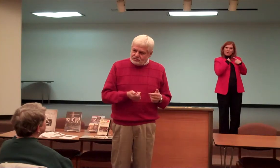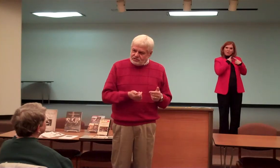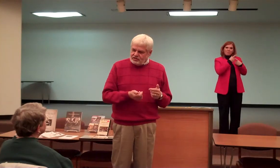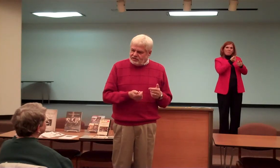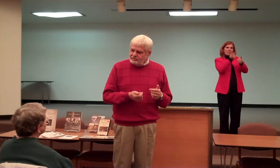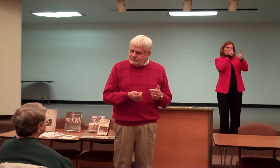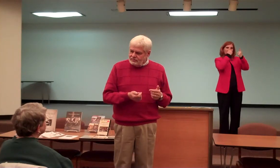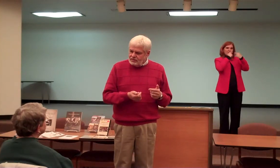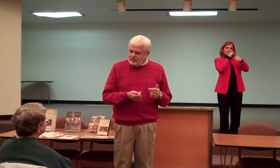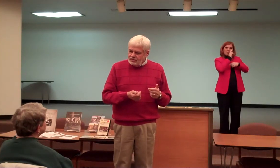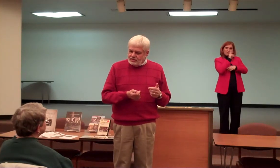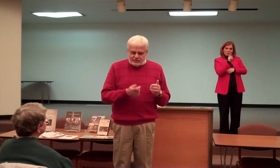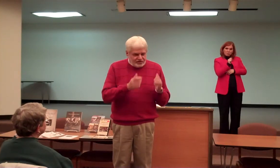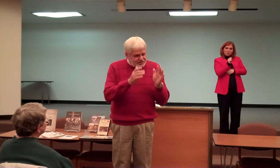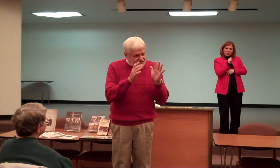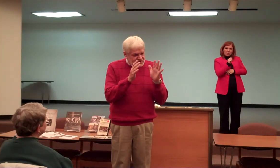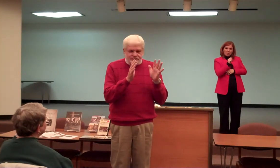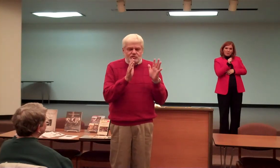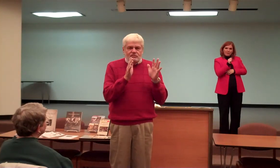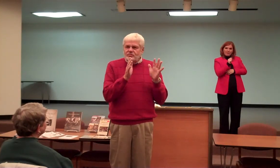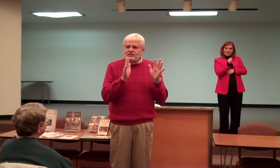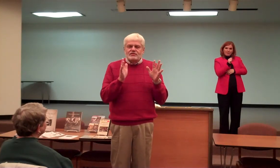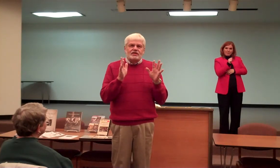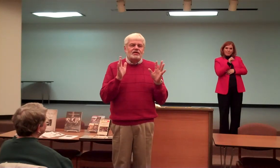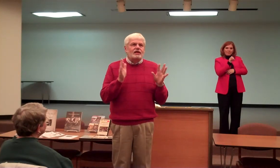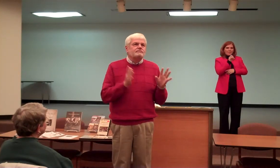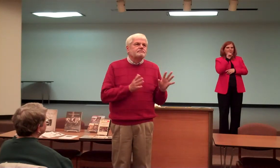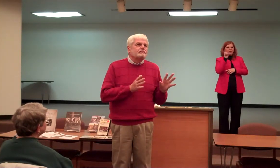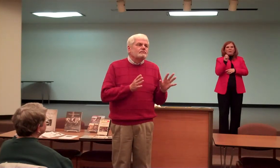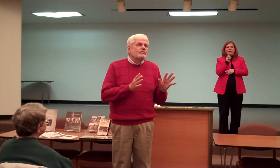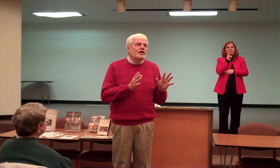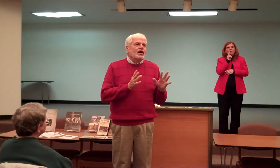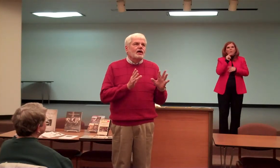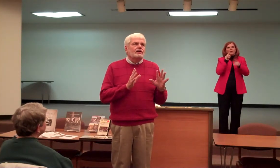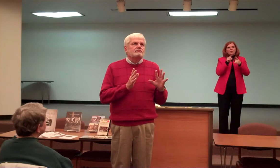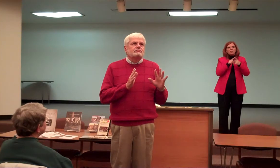into West Virginia. This is, if you've ever been to the